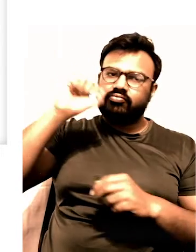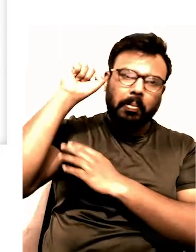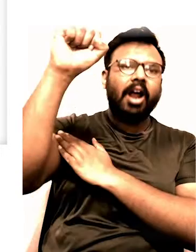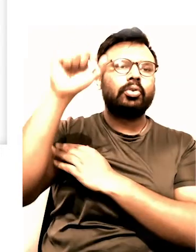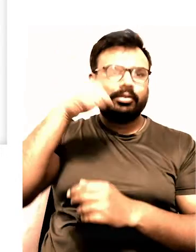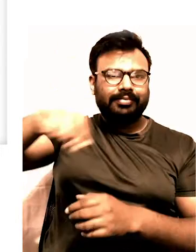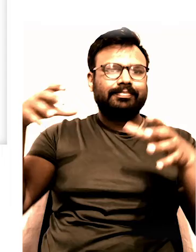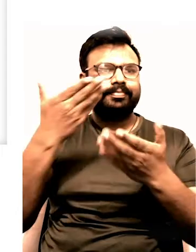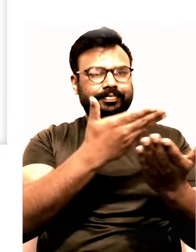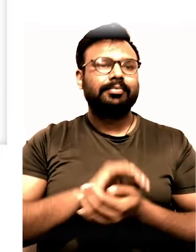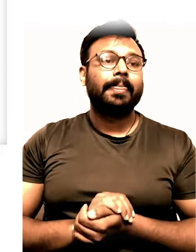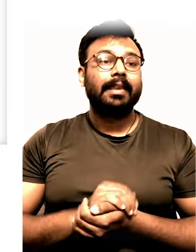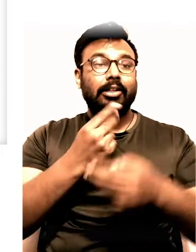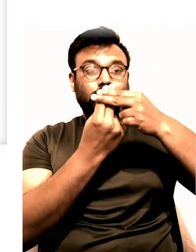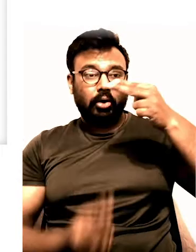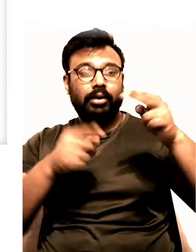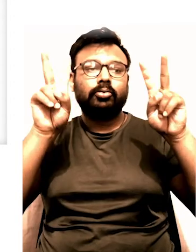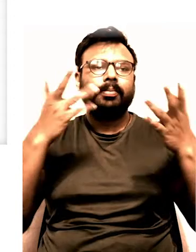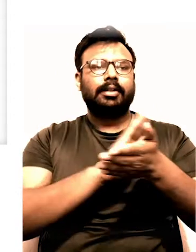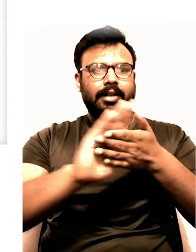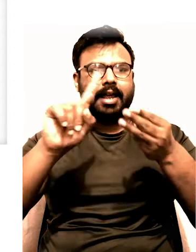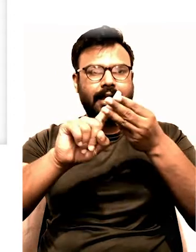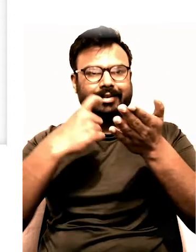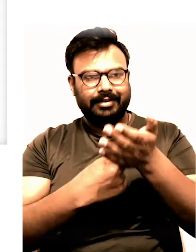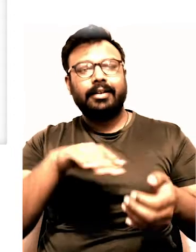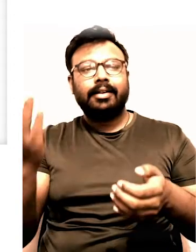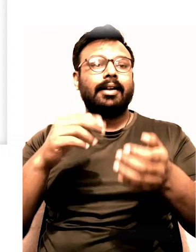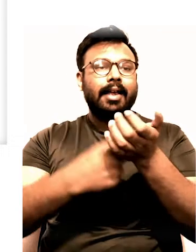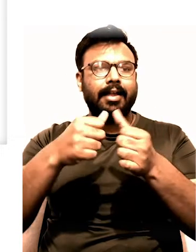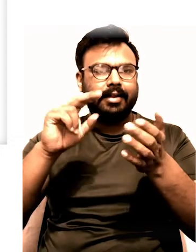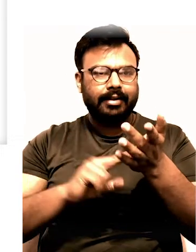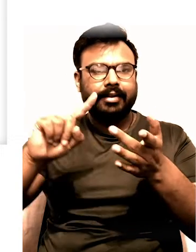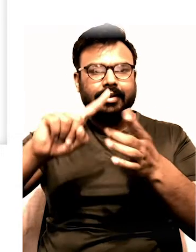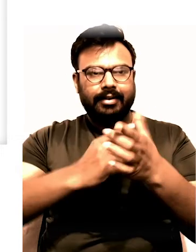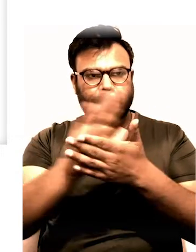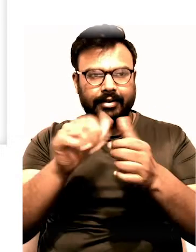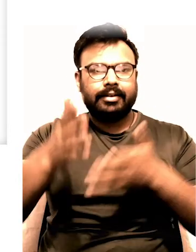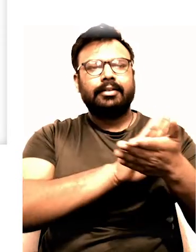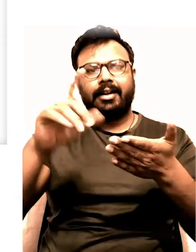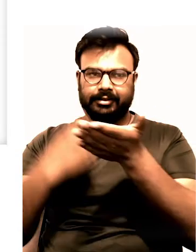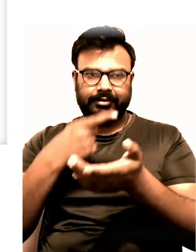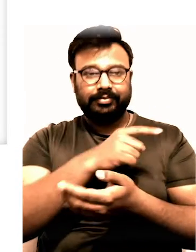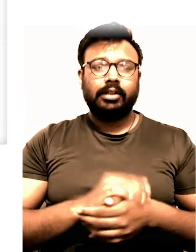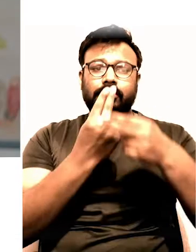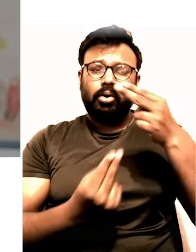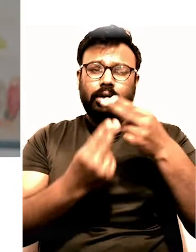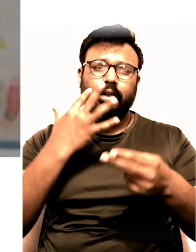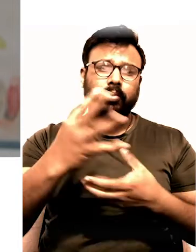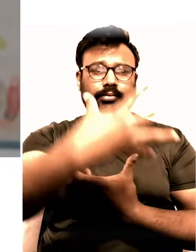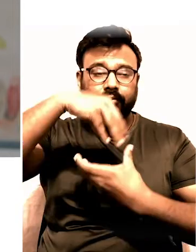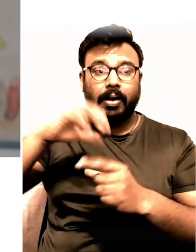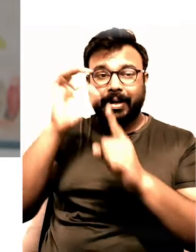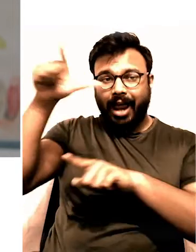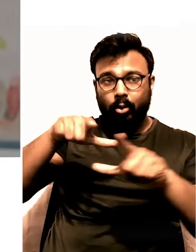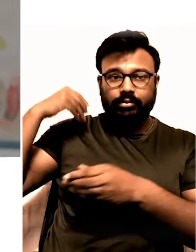landlord, leaves his home in Takht Hazara following his father's death and a fight over family inheritance. He moves